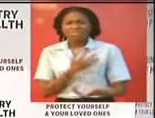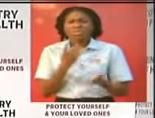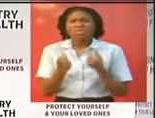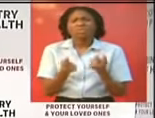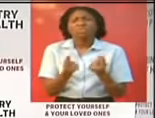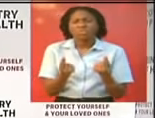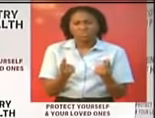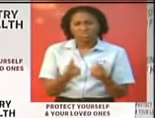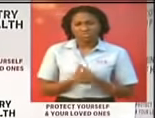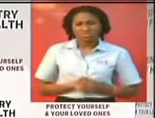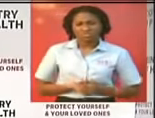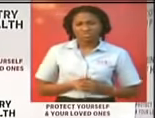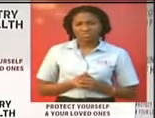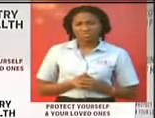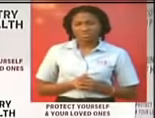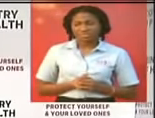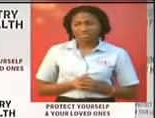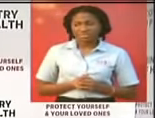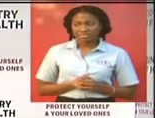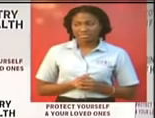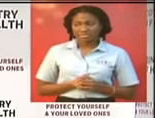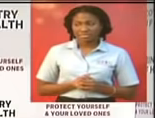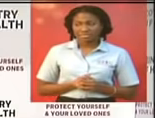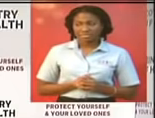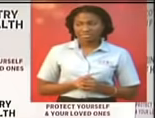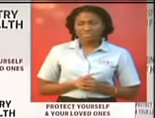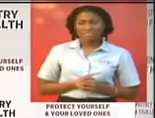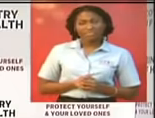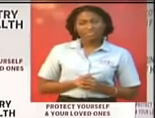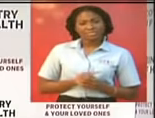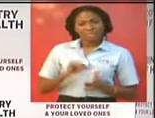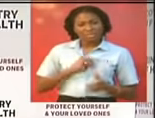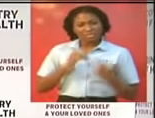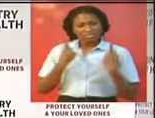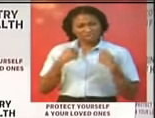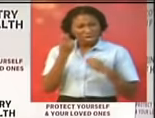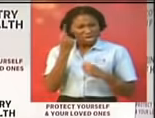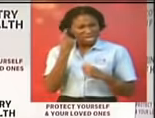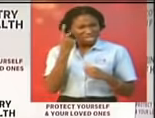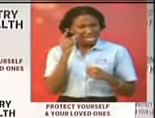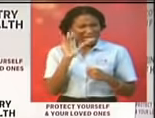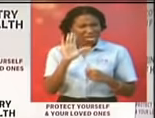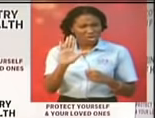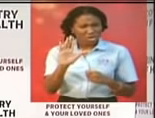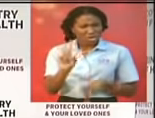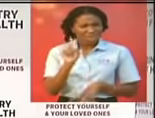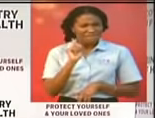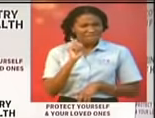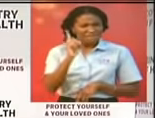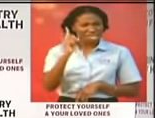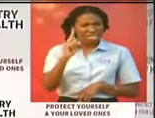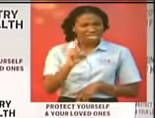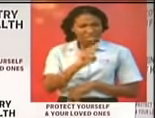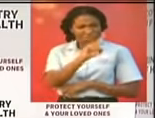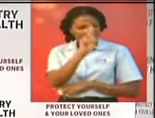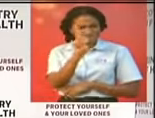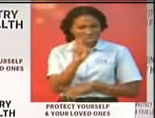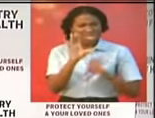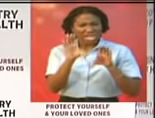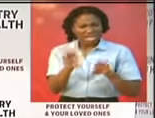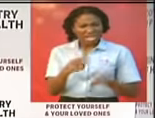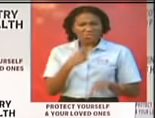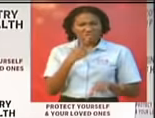Yeah, I'm just trying to understand the issue that you're saying with the first question. Sorry, can you repeat that one?